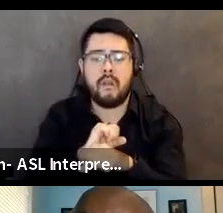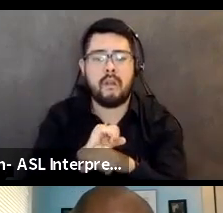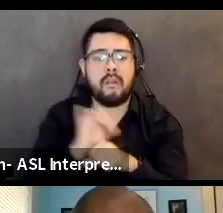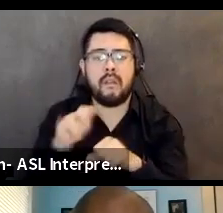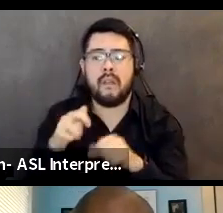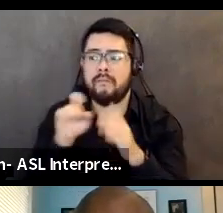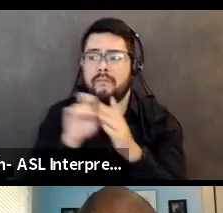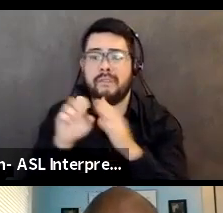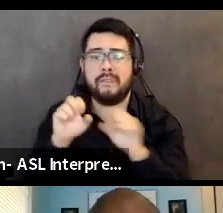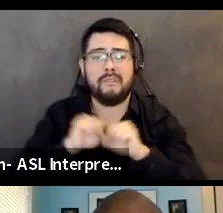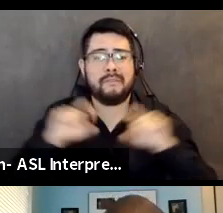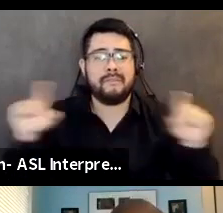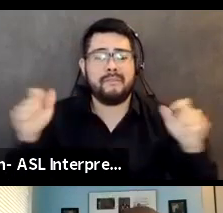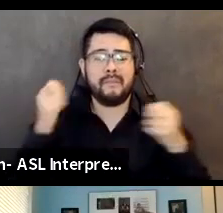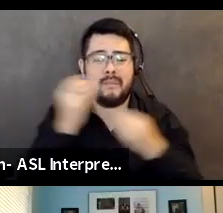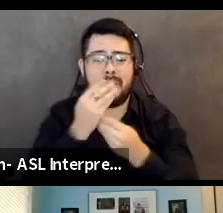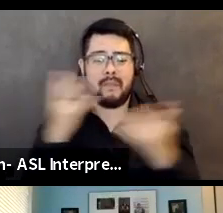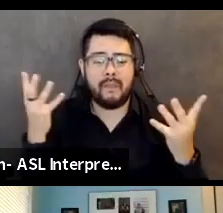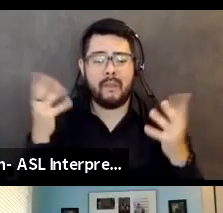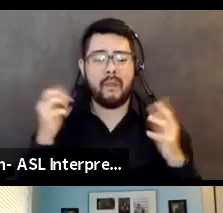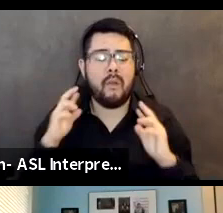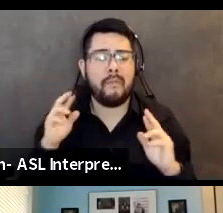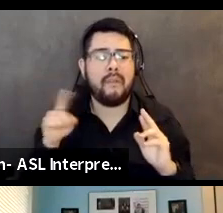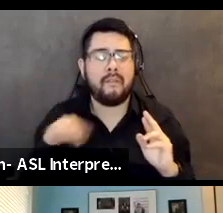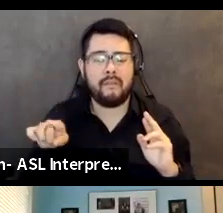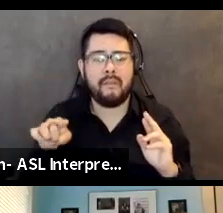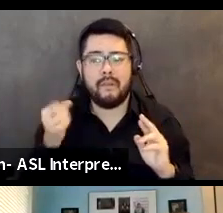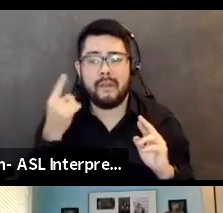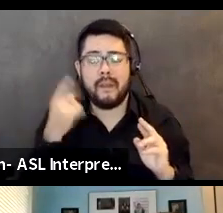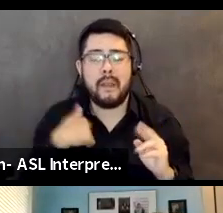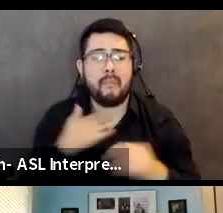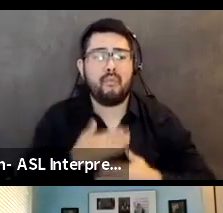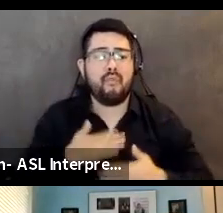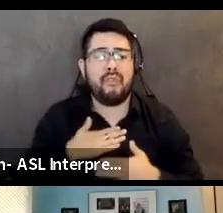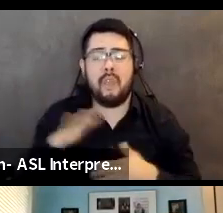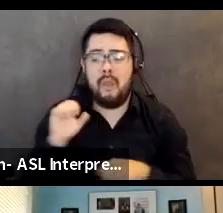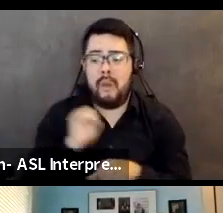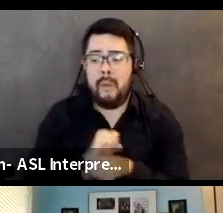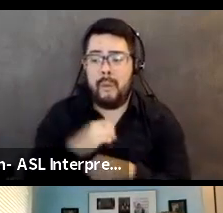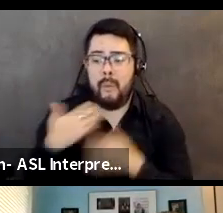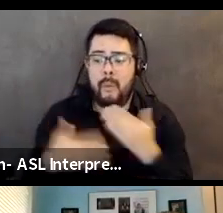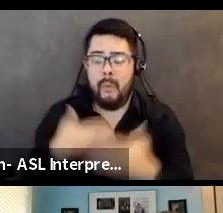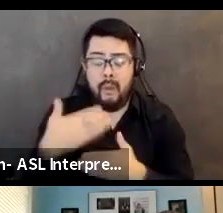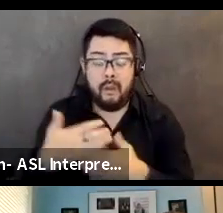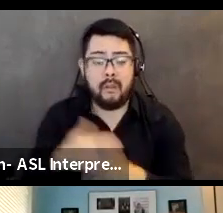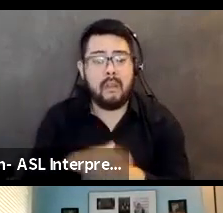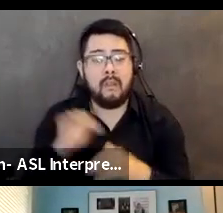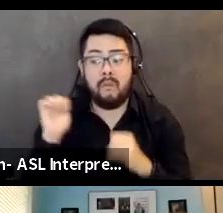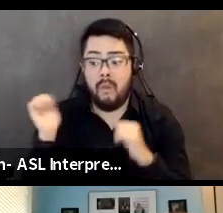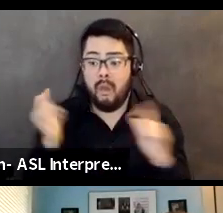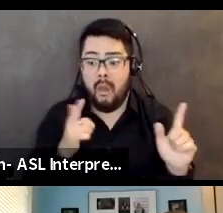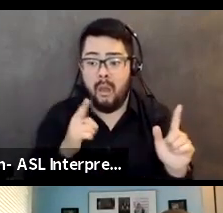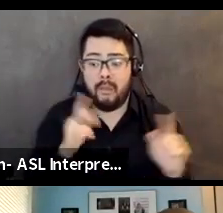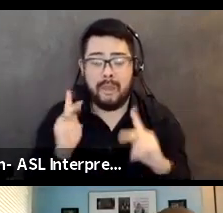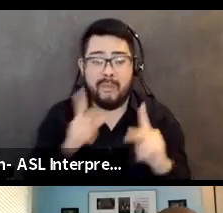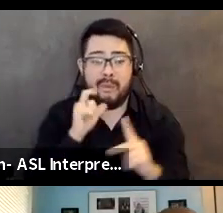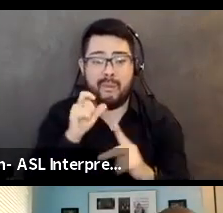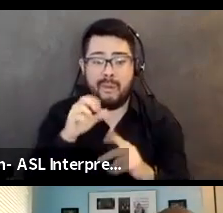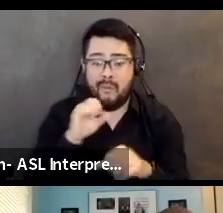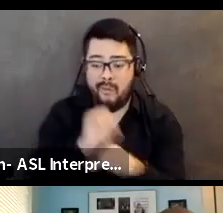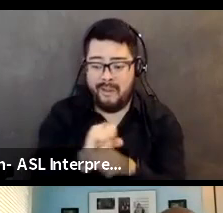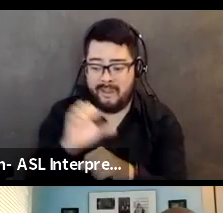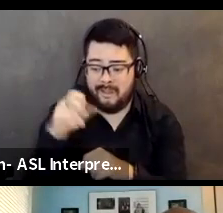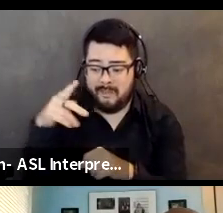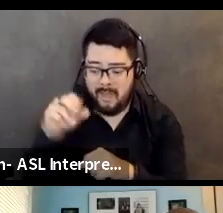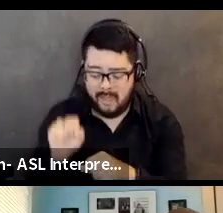everybody i hope saying that how much i appreciate the effort that every single person that cps has put into